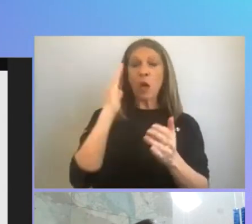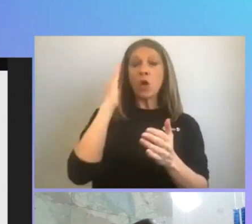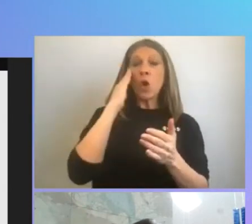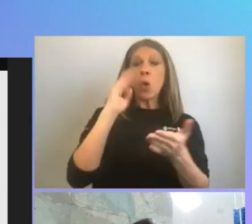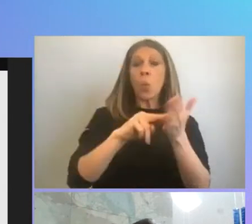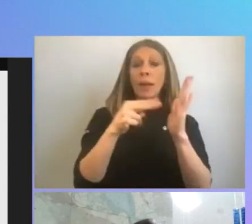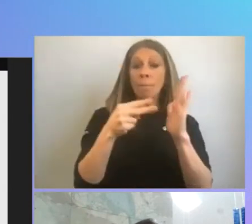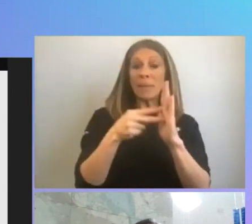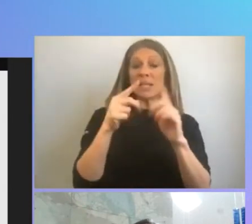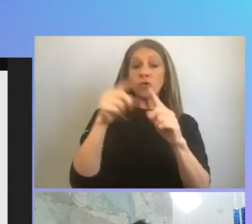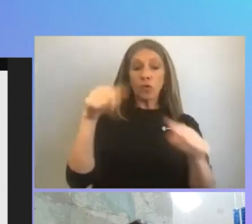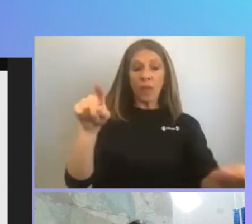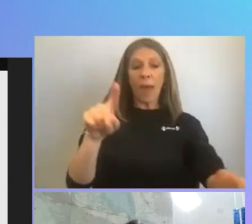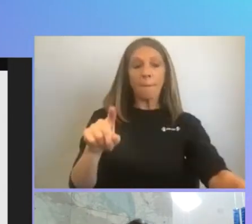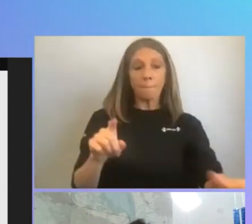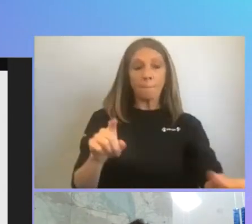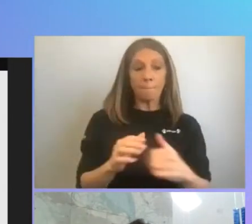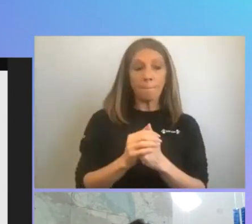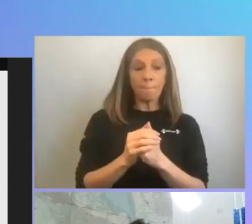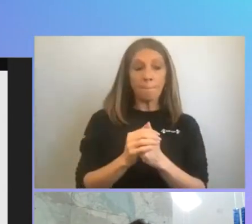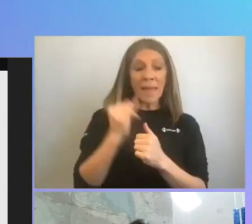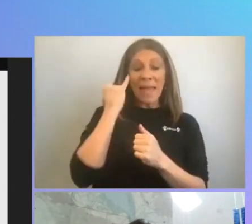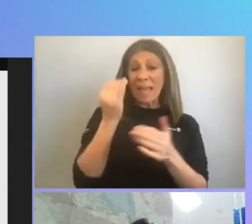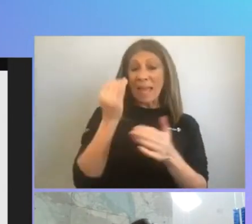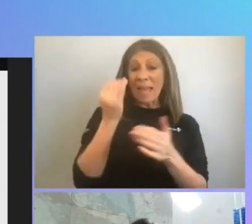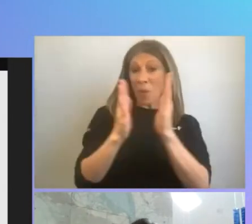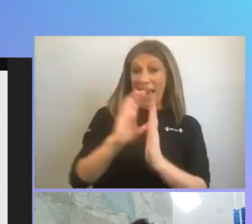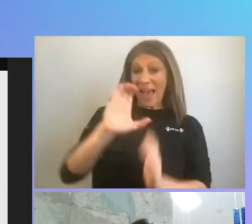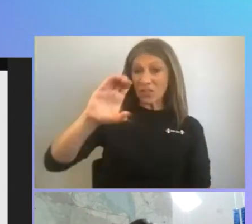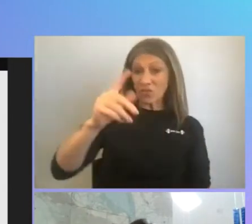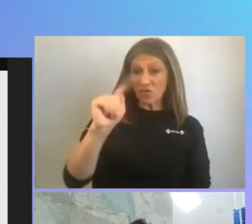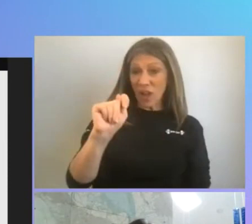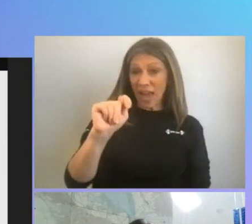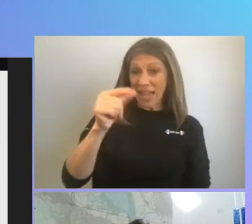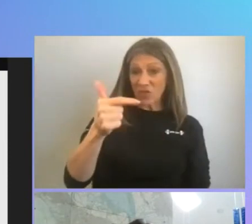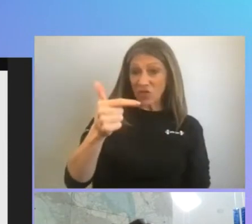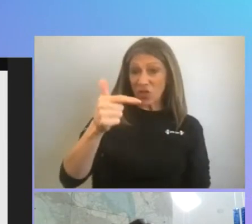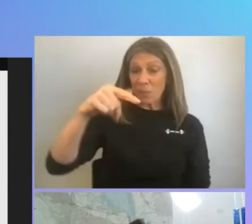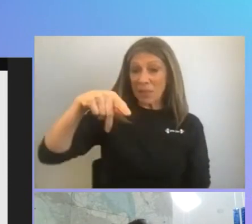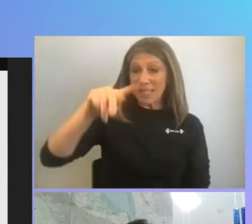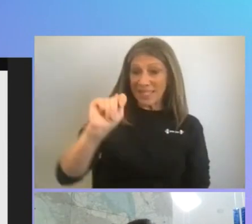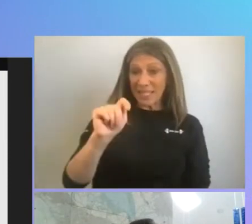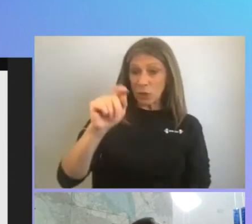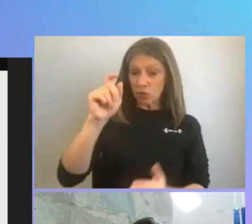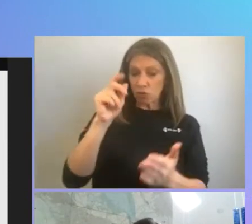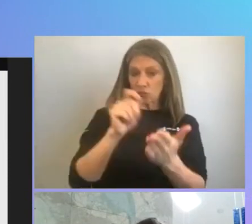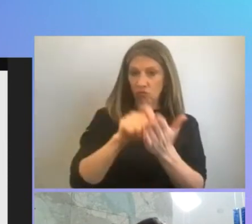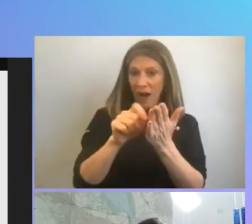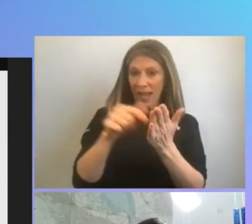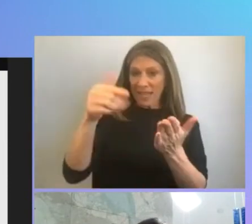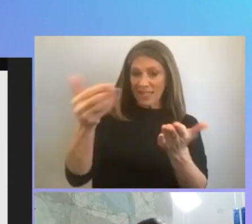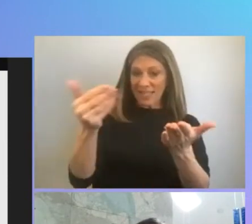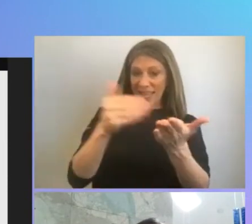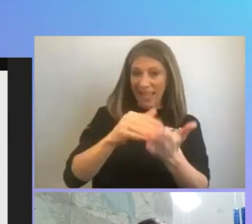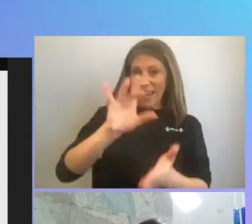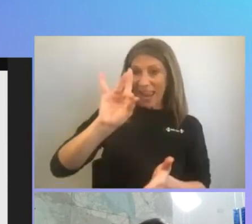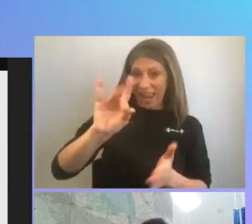means to them. So if you ask ChatGPT to rewrite this at a 8th grade